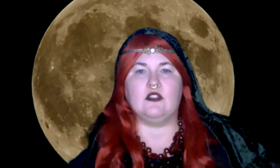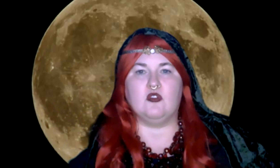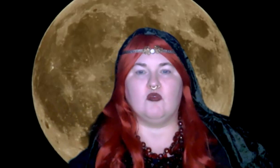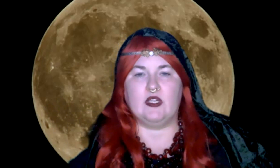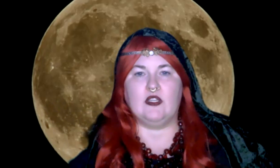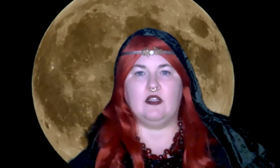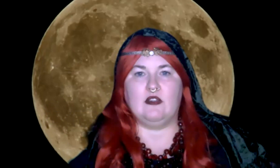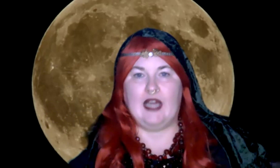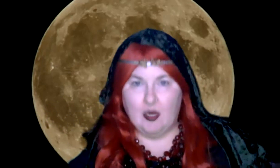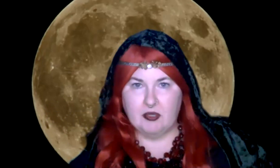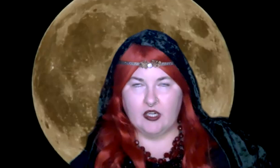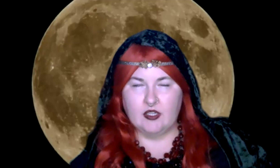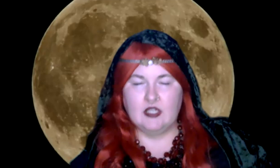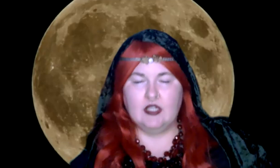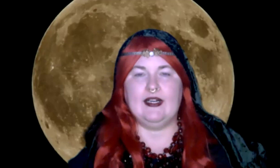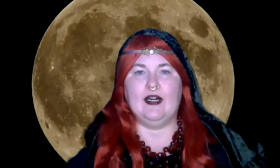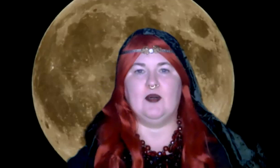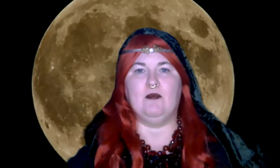it is still really happening.